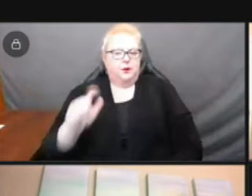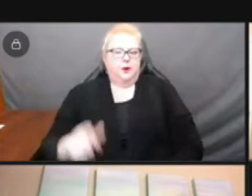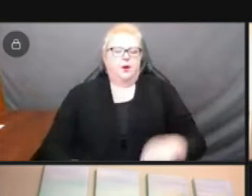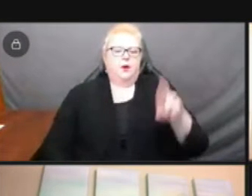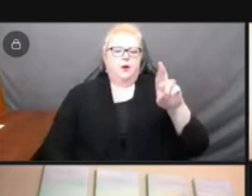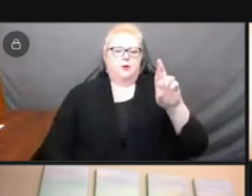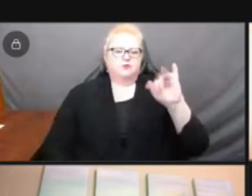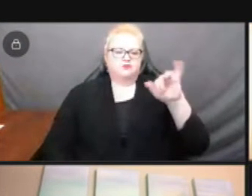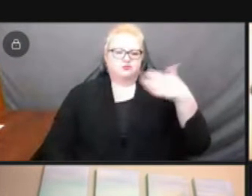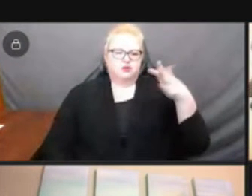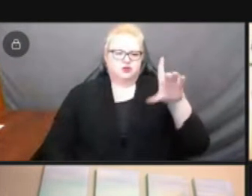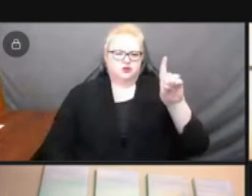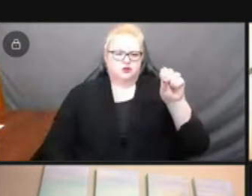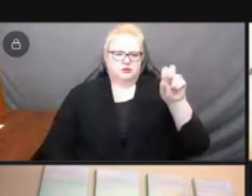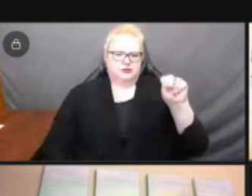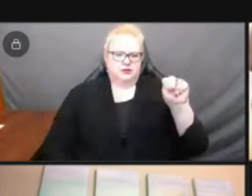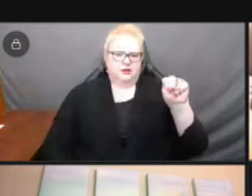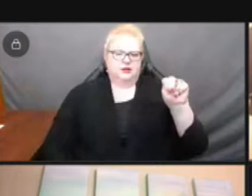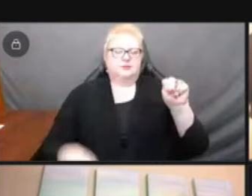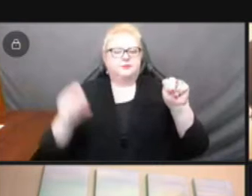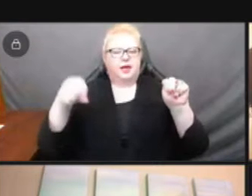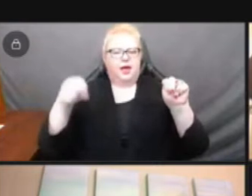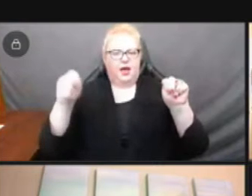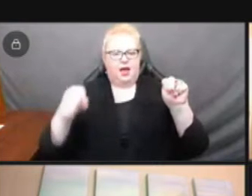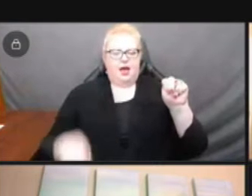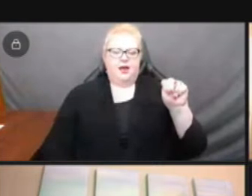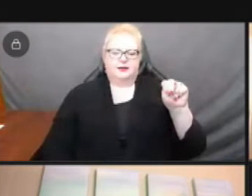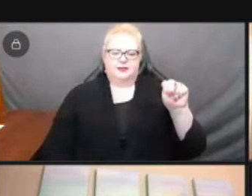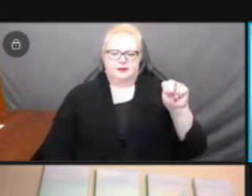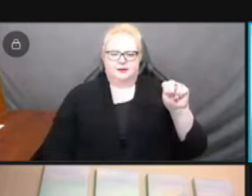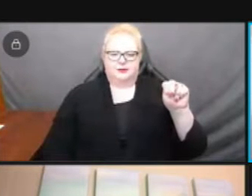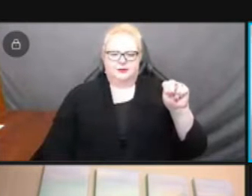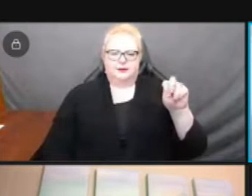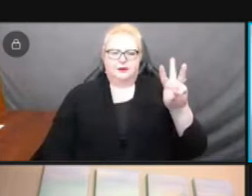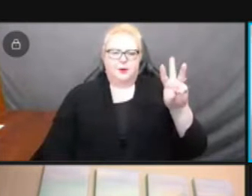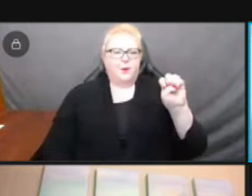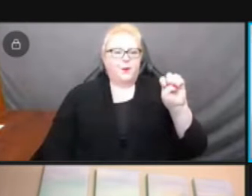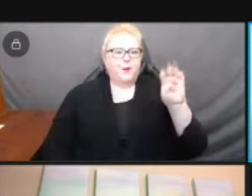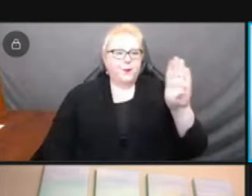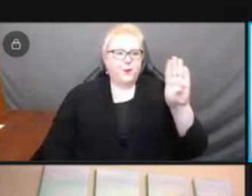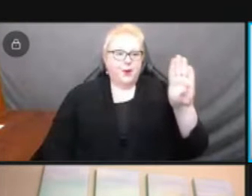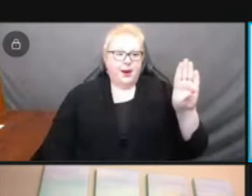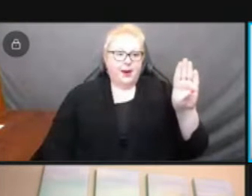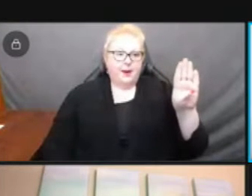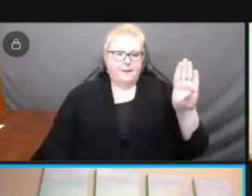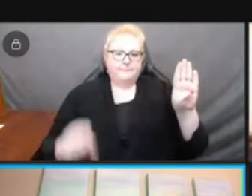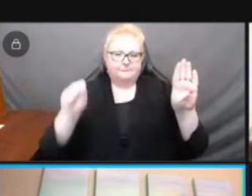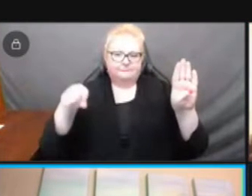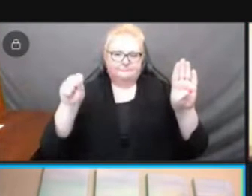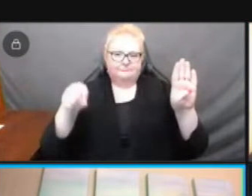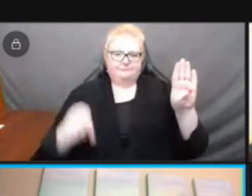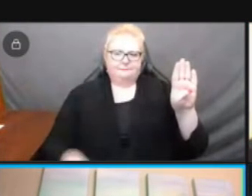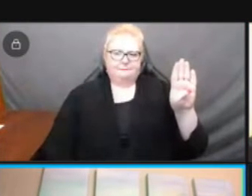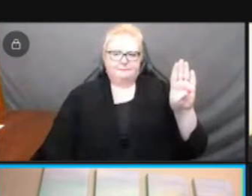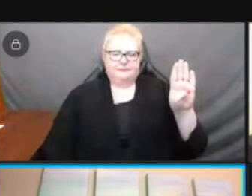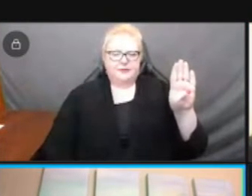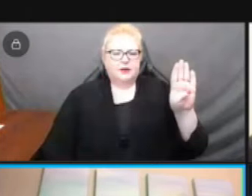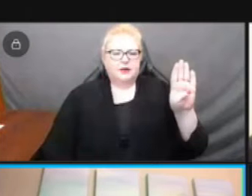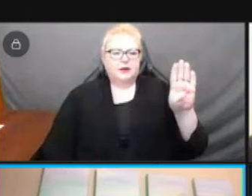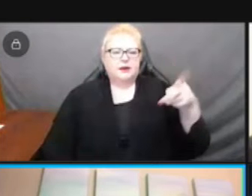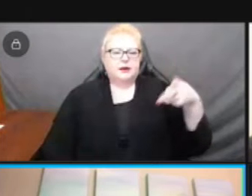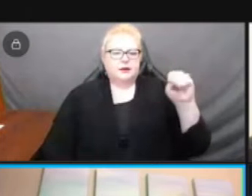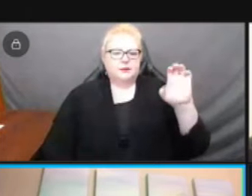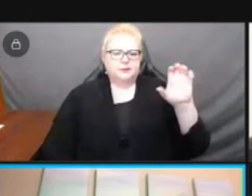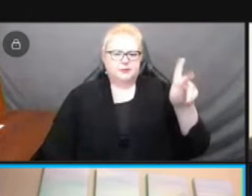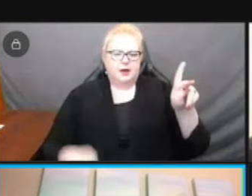Richardson, Aye. Director Webb, Aye. Director Peck,